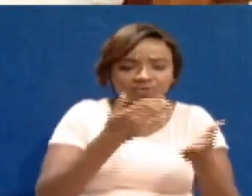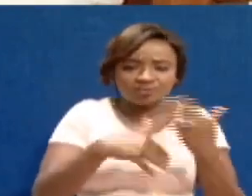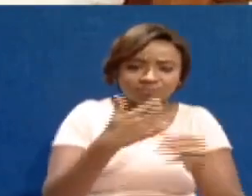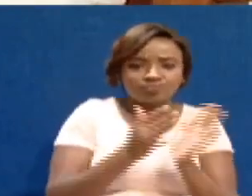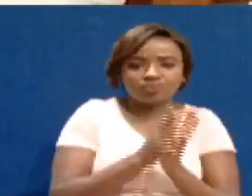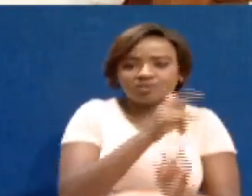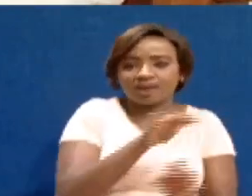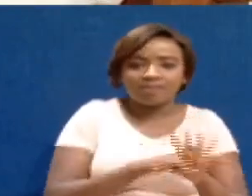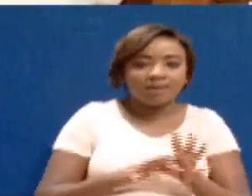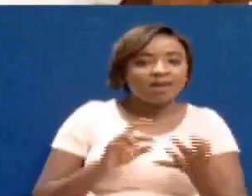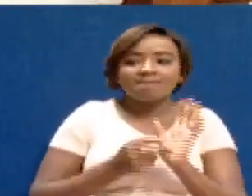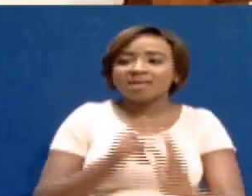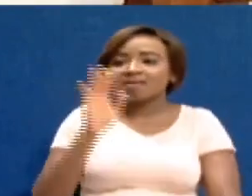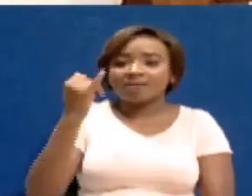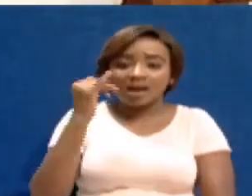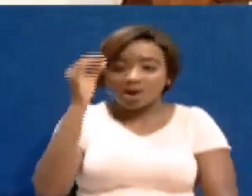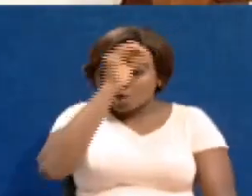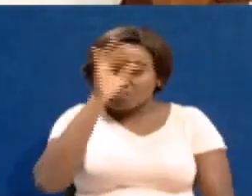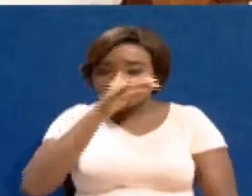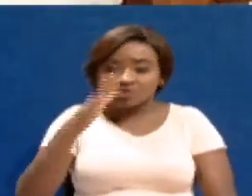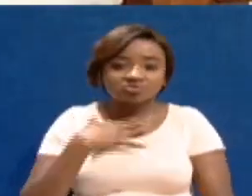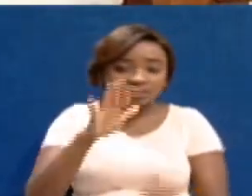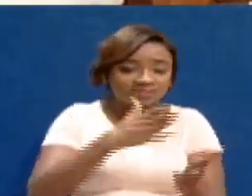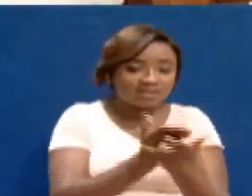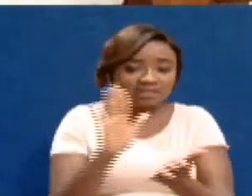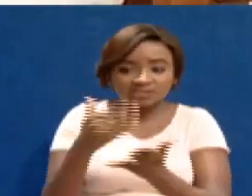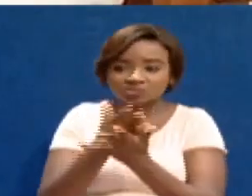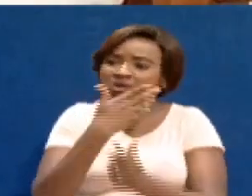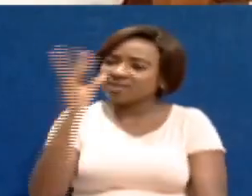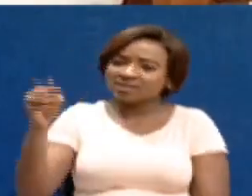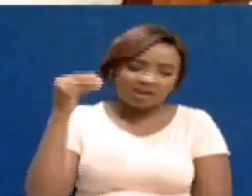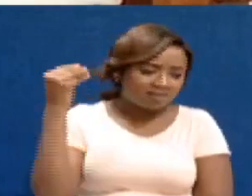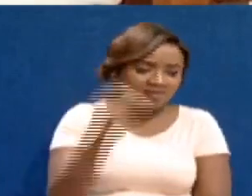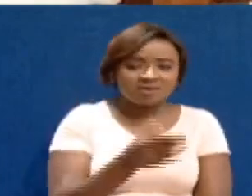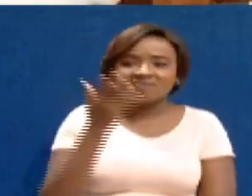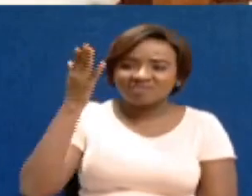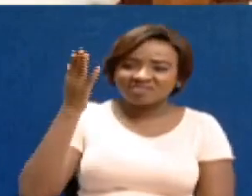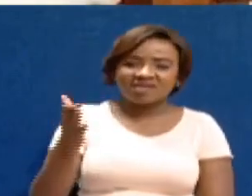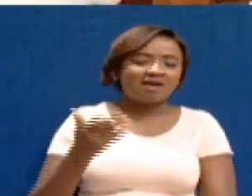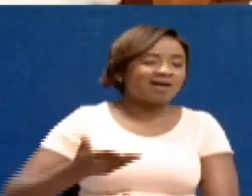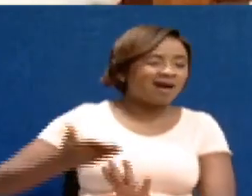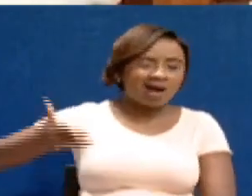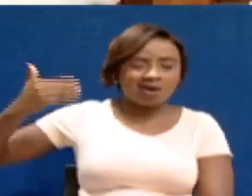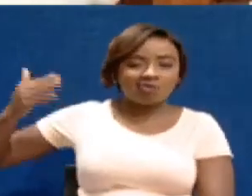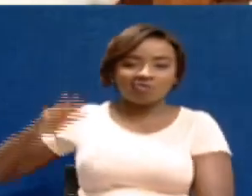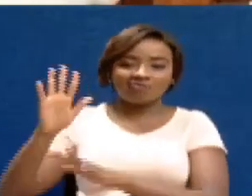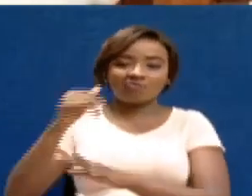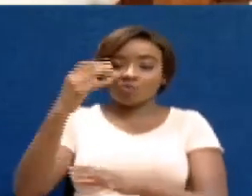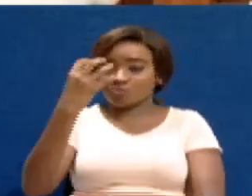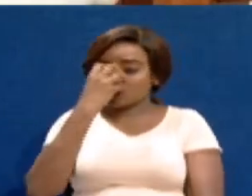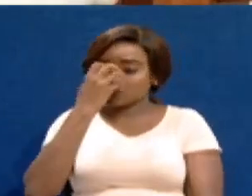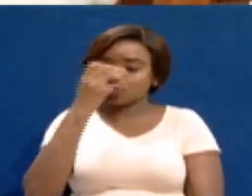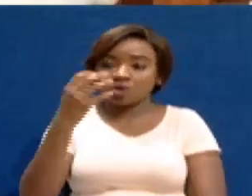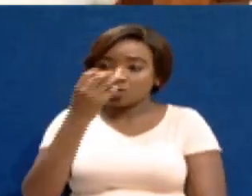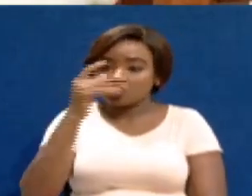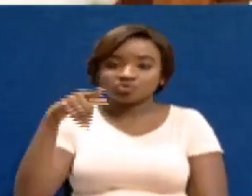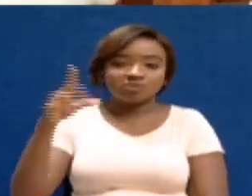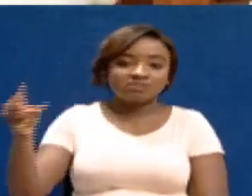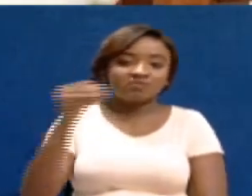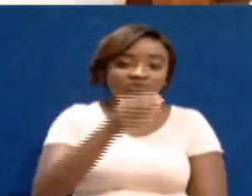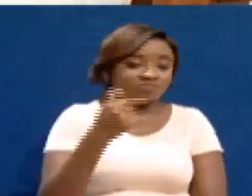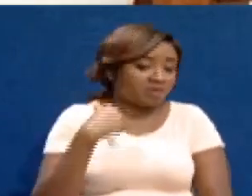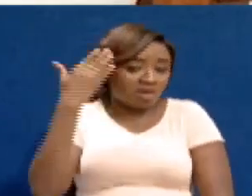that we have seen the bill, allow us to give our input and our proposals. And if you put those proposals and correct